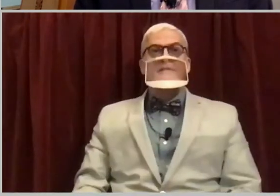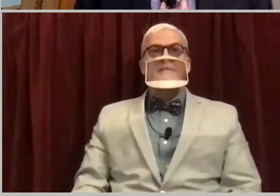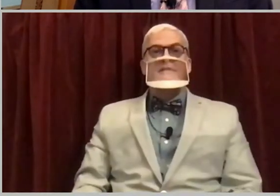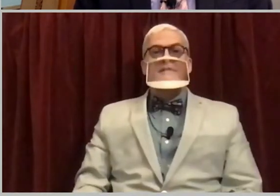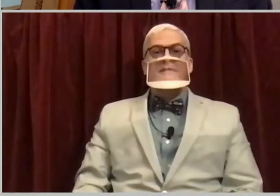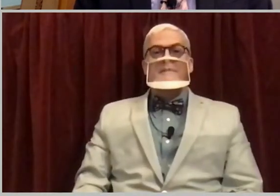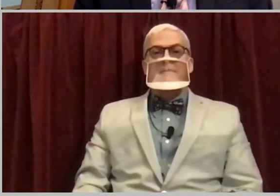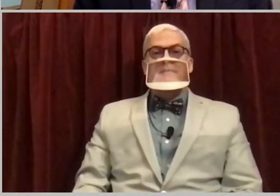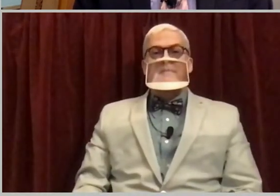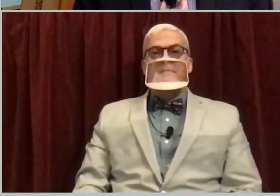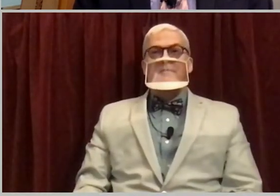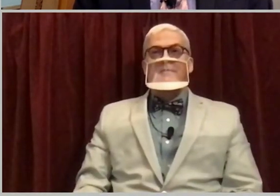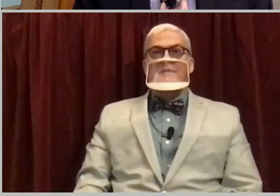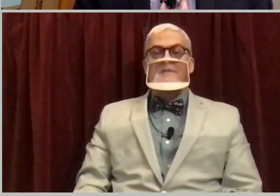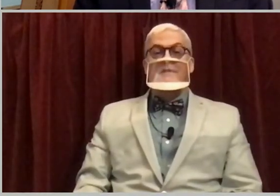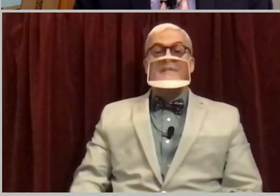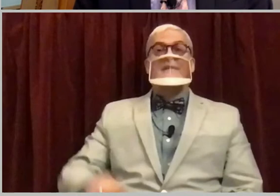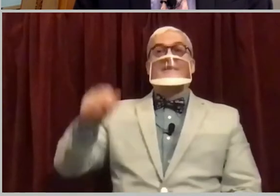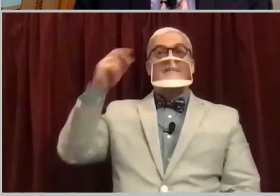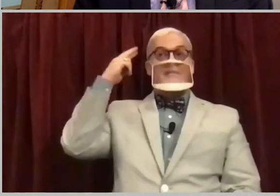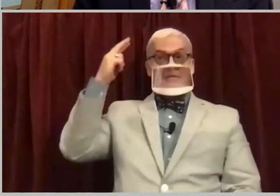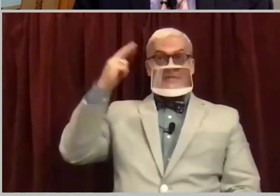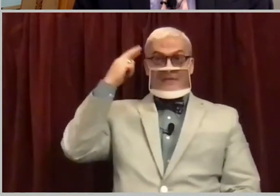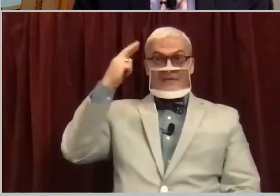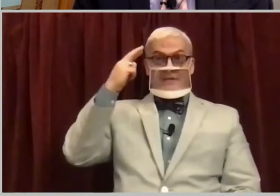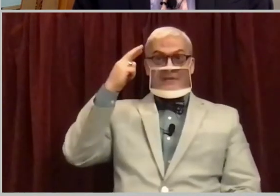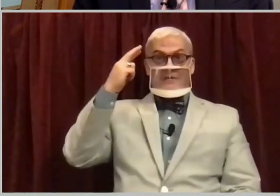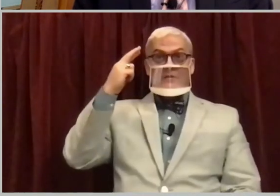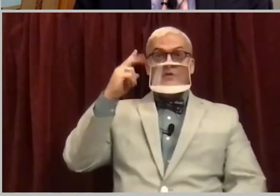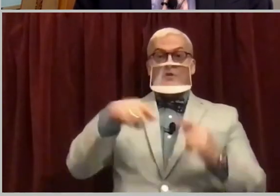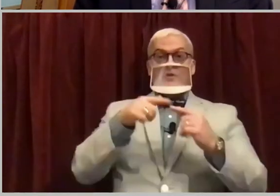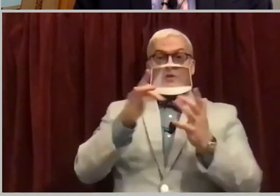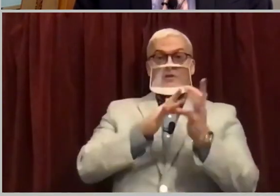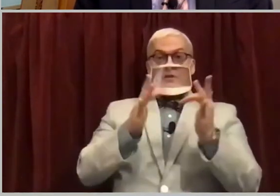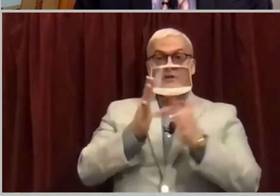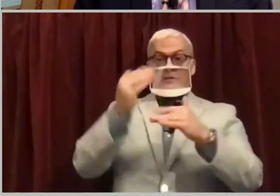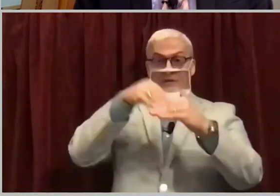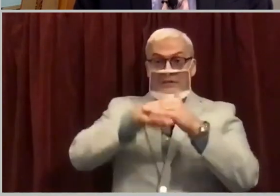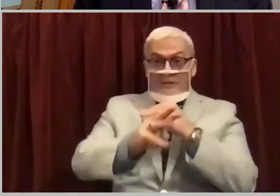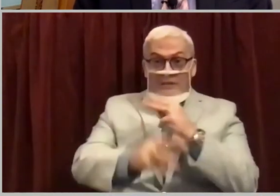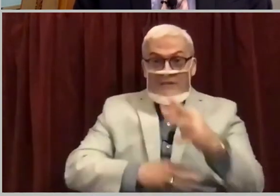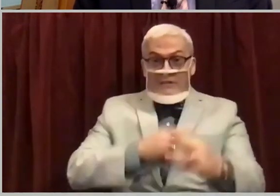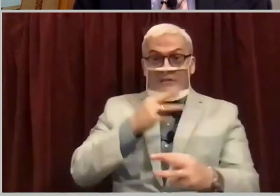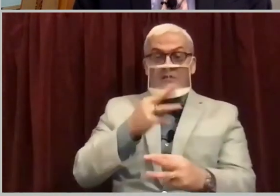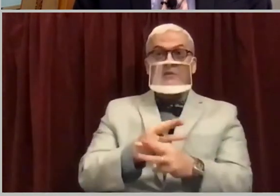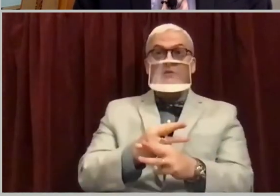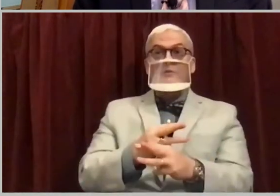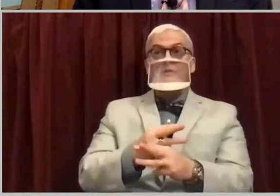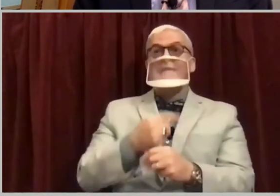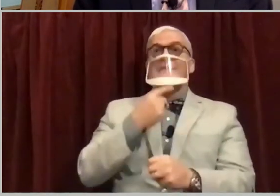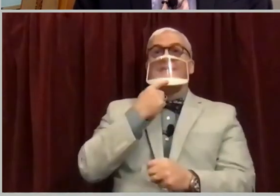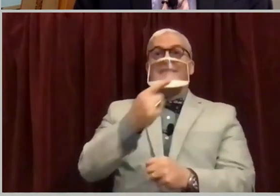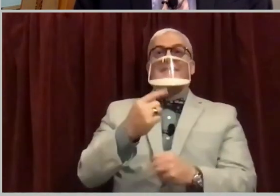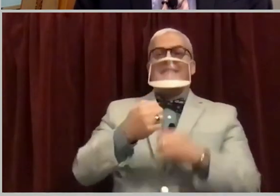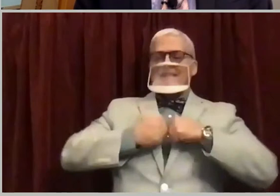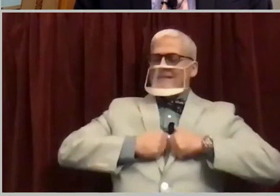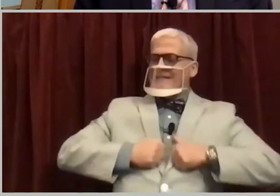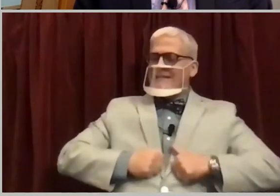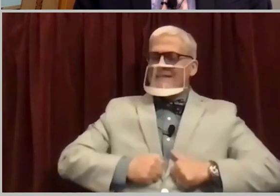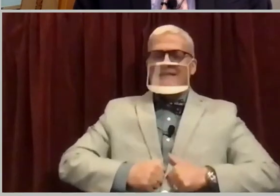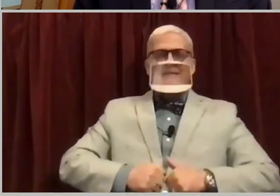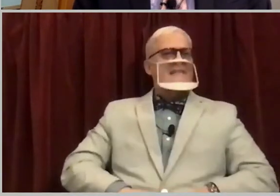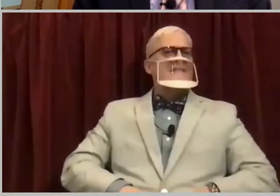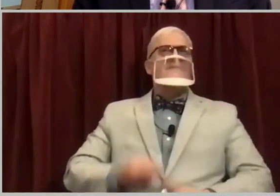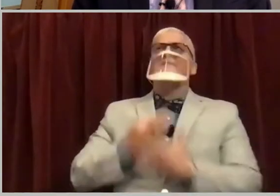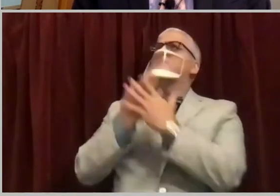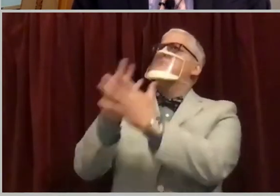And it reads, "Therefore, when Christ came into the world, he said, 'Sacrifice an offering you did not